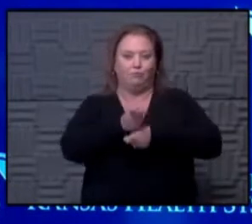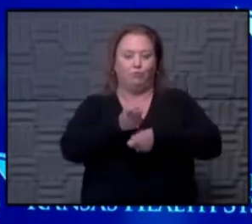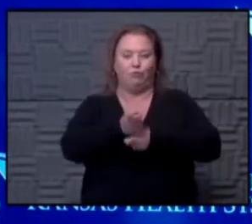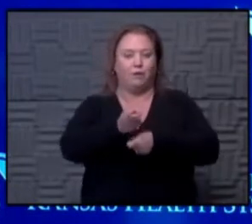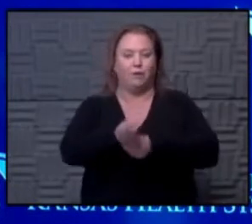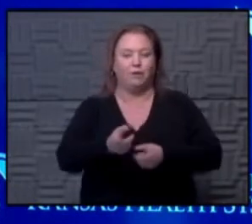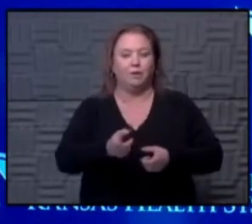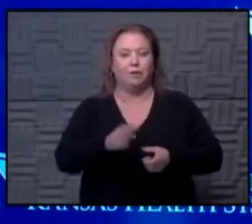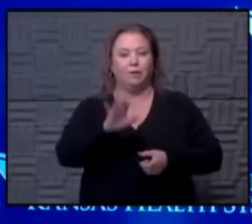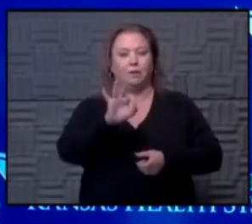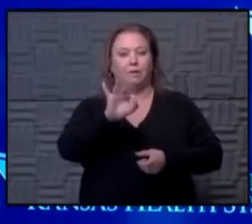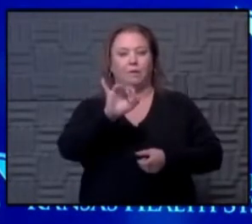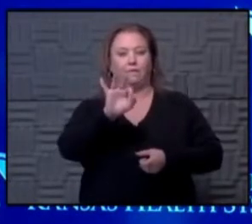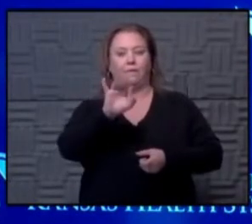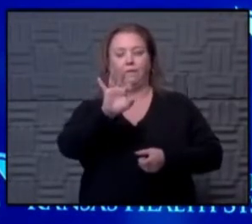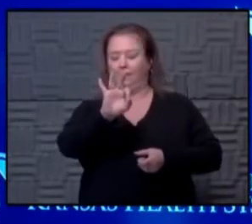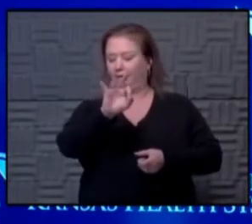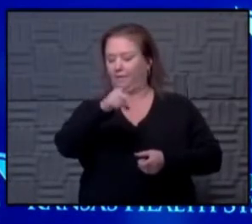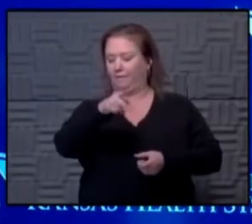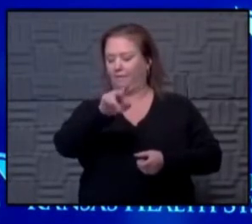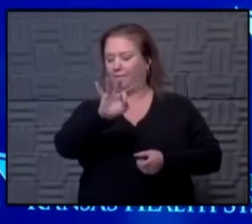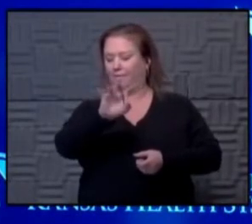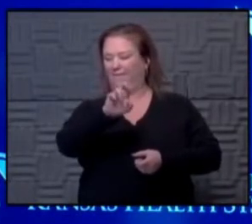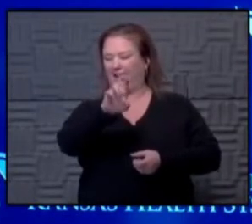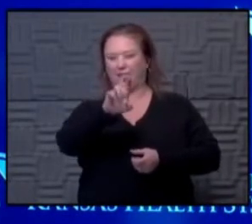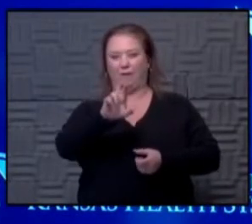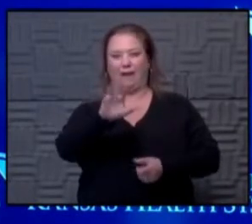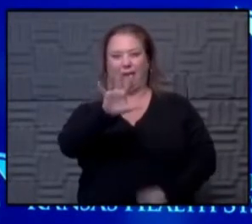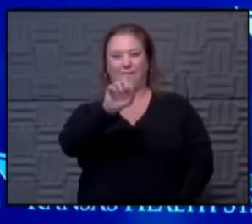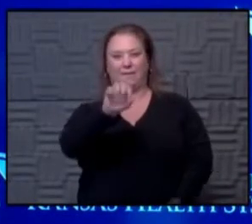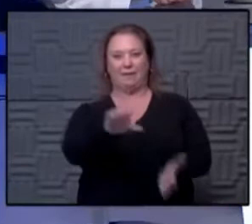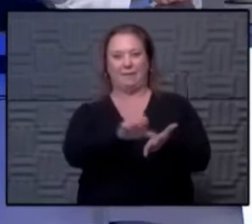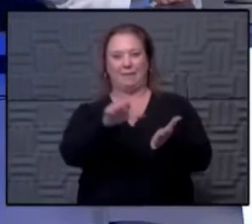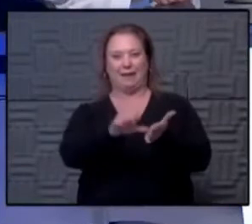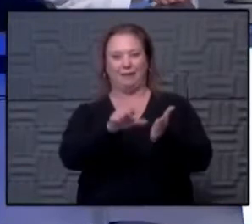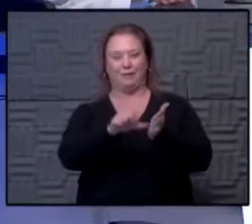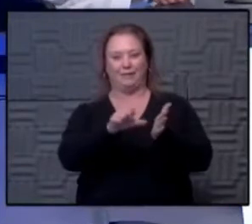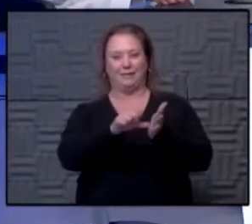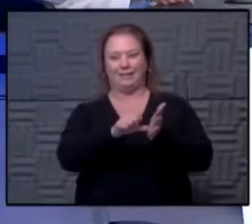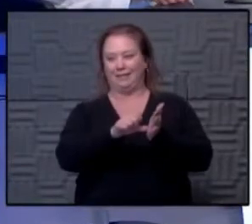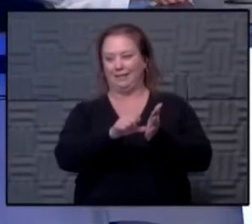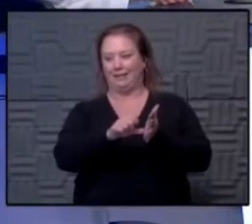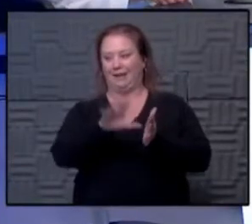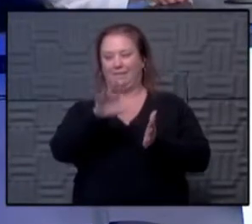the Pfizer 50 some odd pages, as Tim shows his prop,